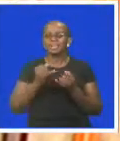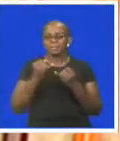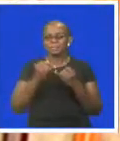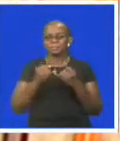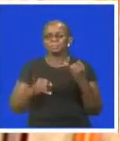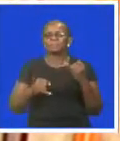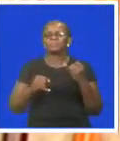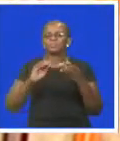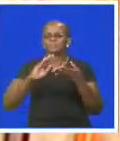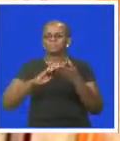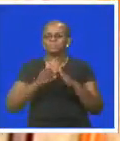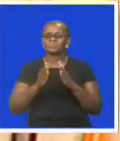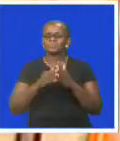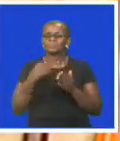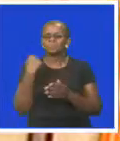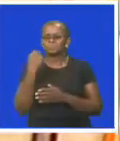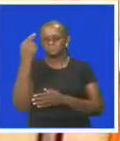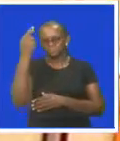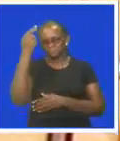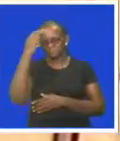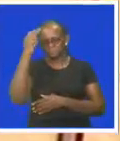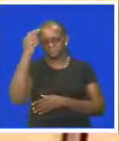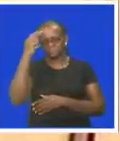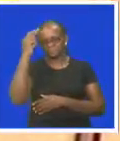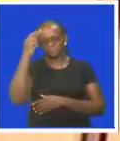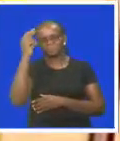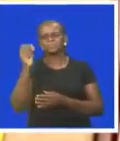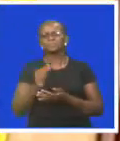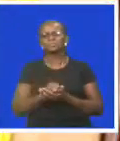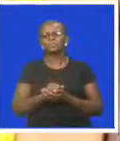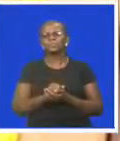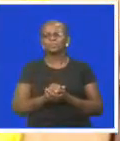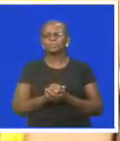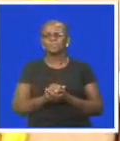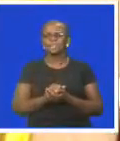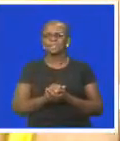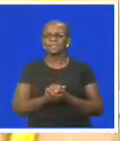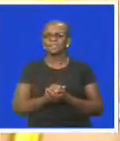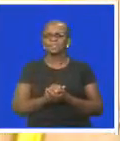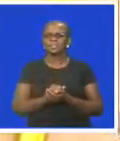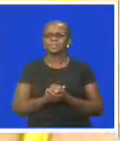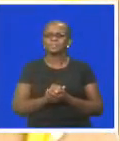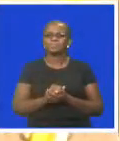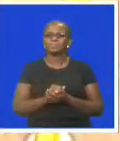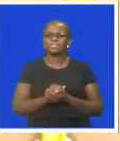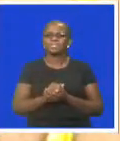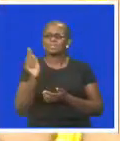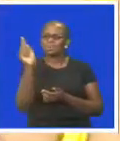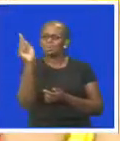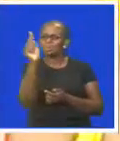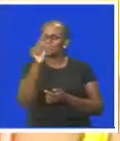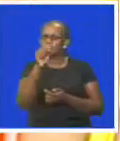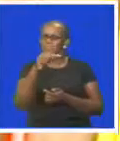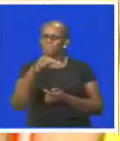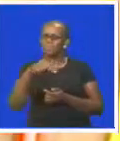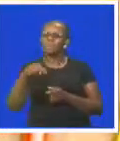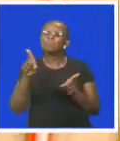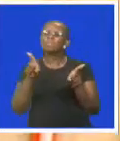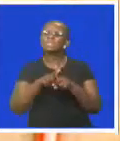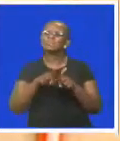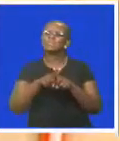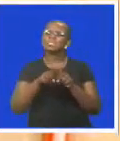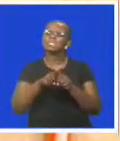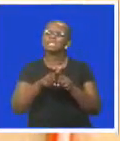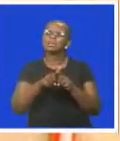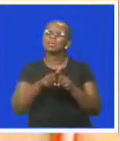here. Do you still remember this one? It is a crescent. We call this one a crescent. It is shaped like